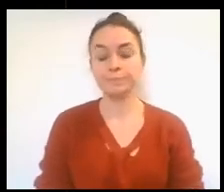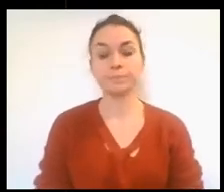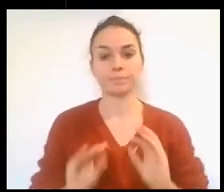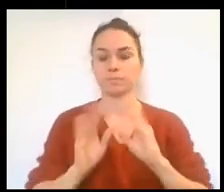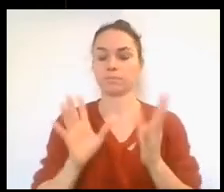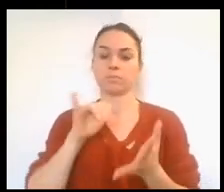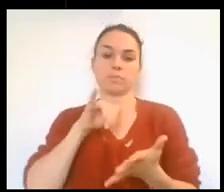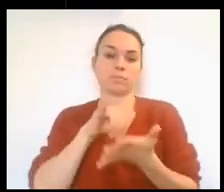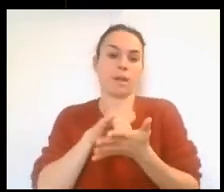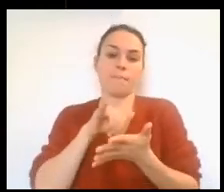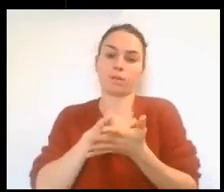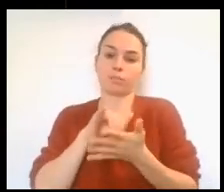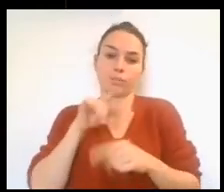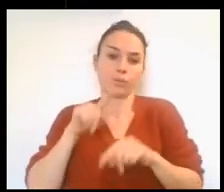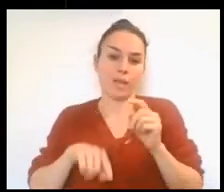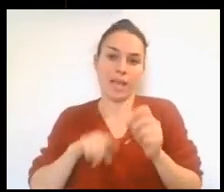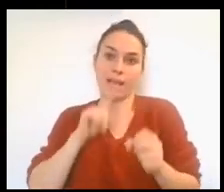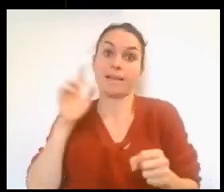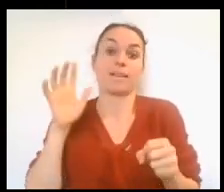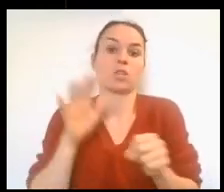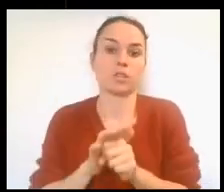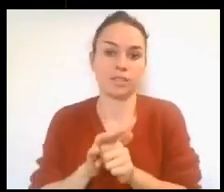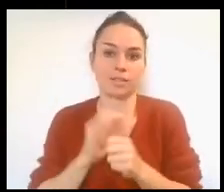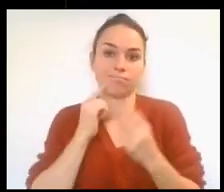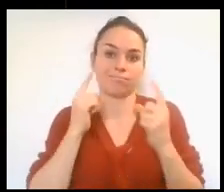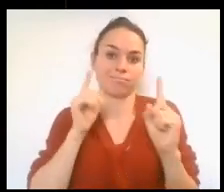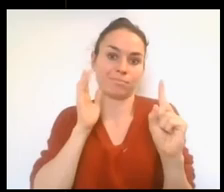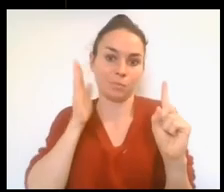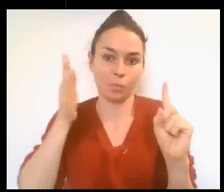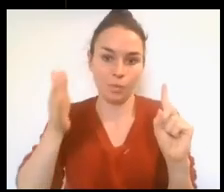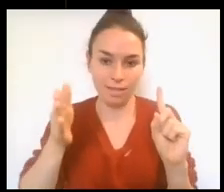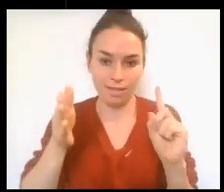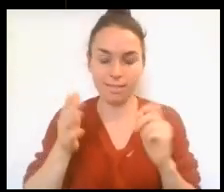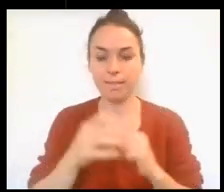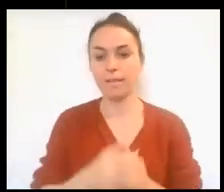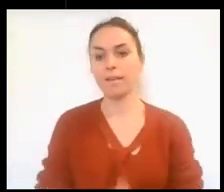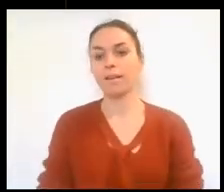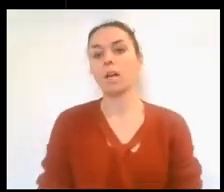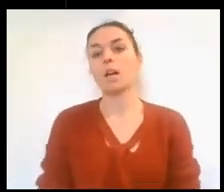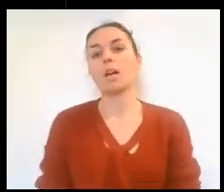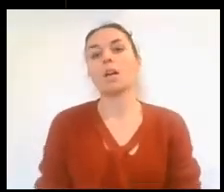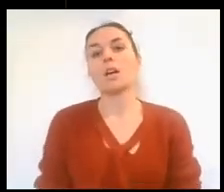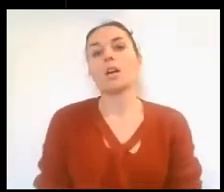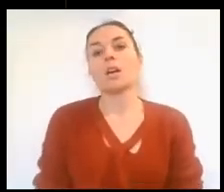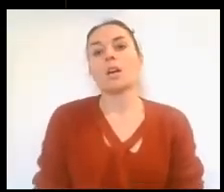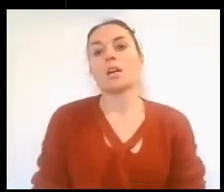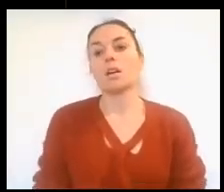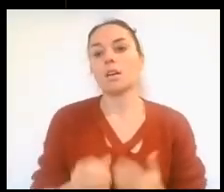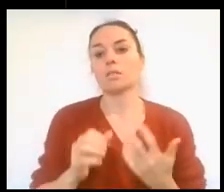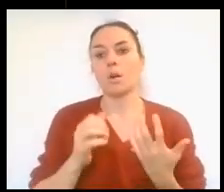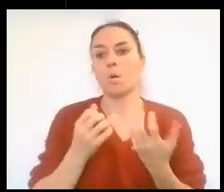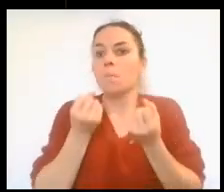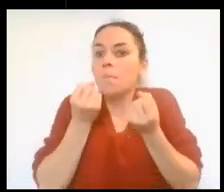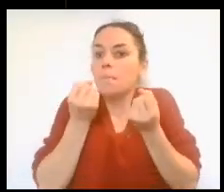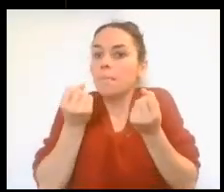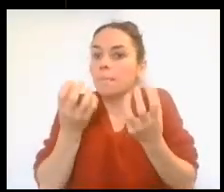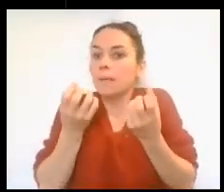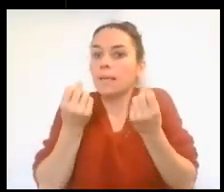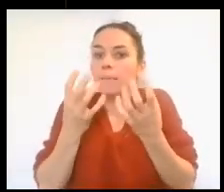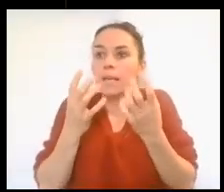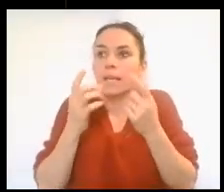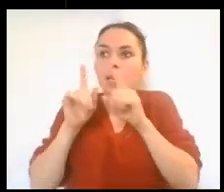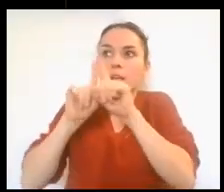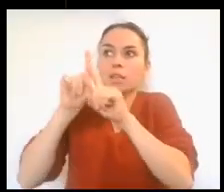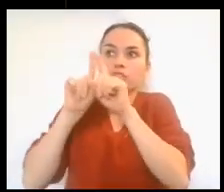world dying to get time on the telescope, what would the reaction be if we ended